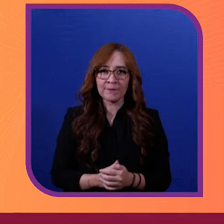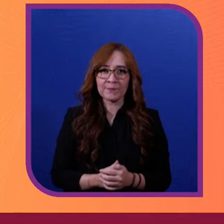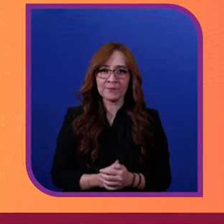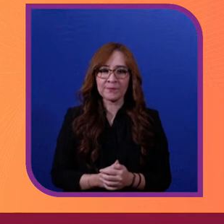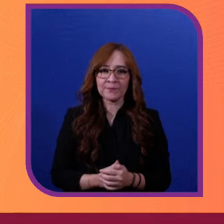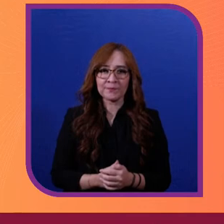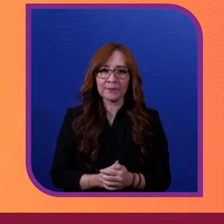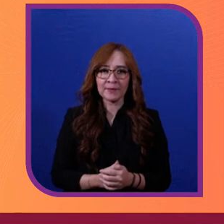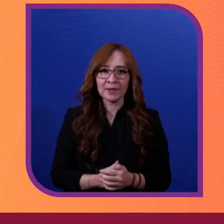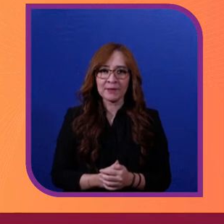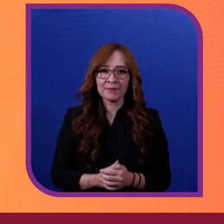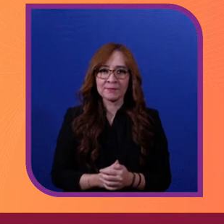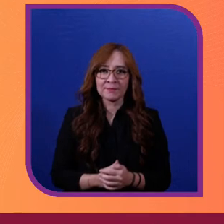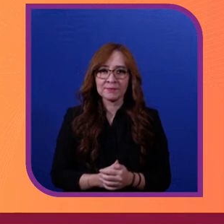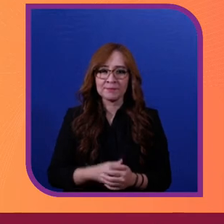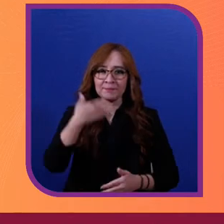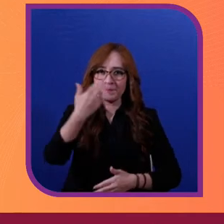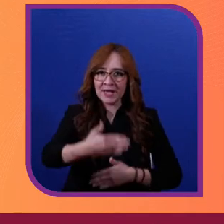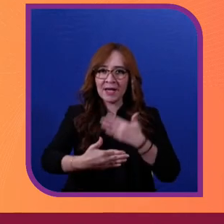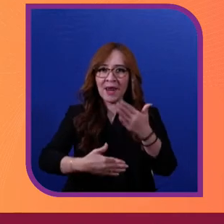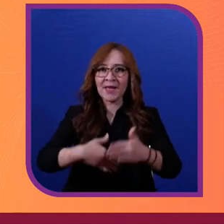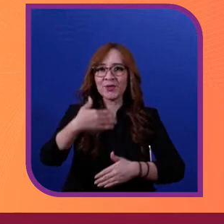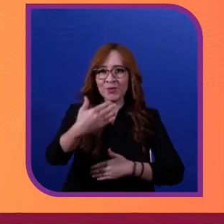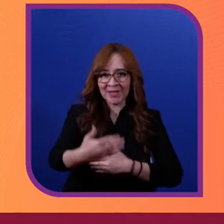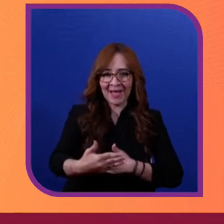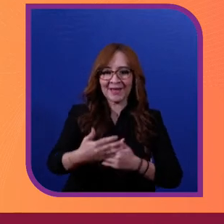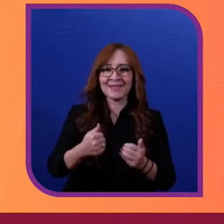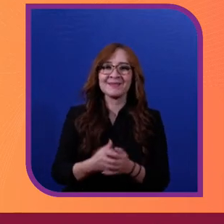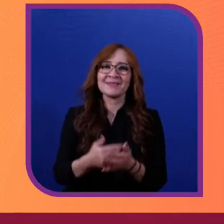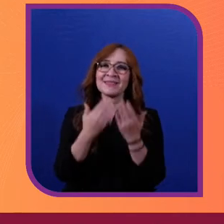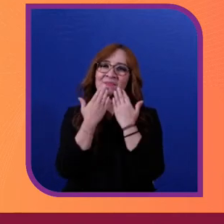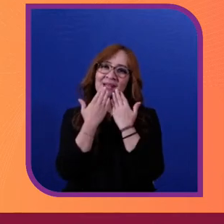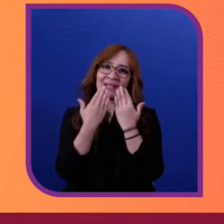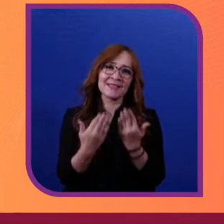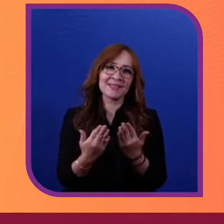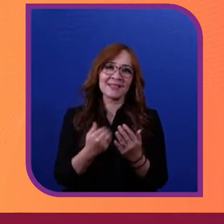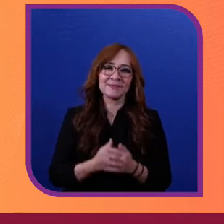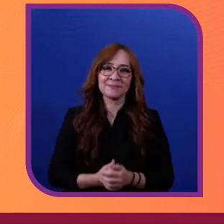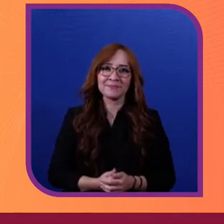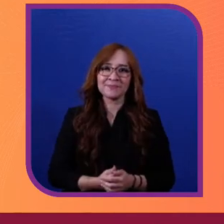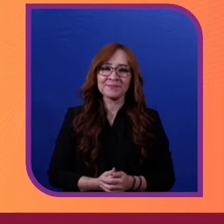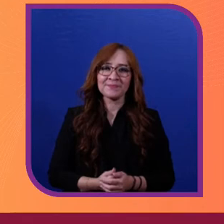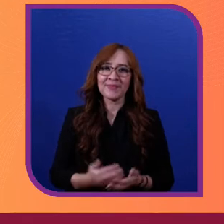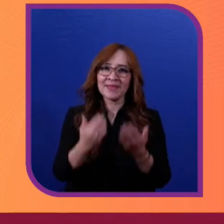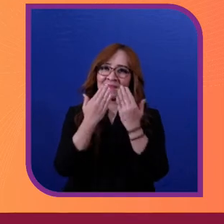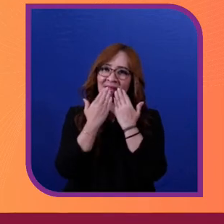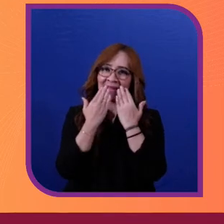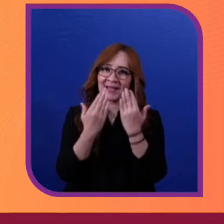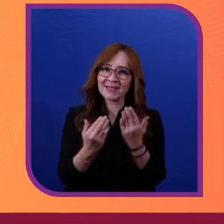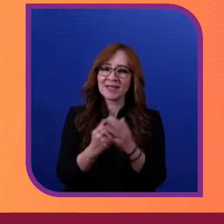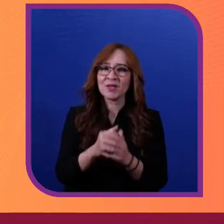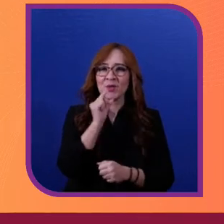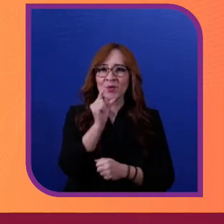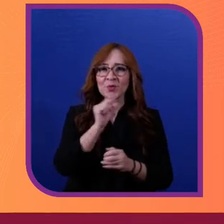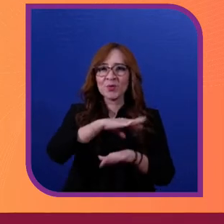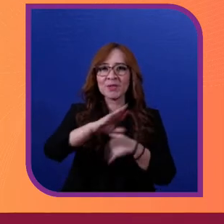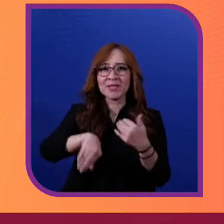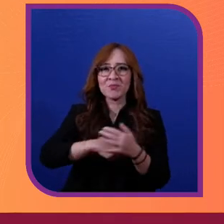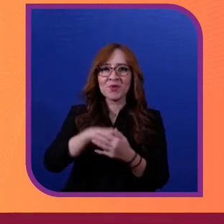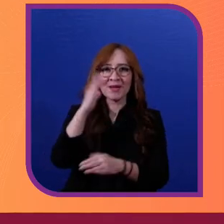Edwin so with this out Thank you to all panelis end to all discussions and pictures to all of Us